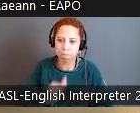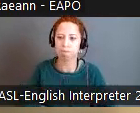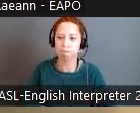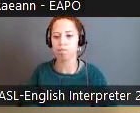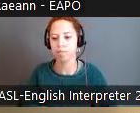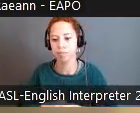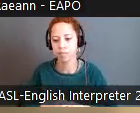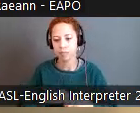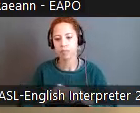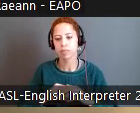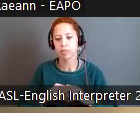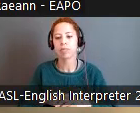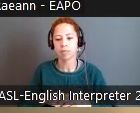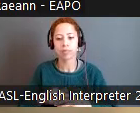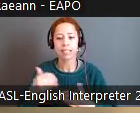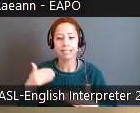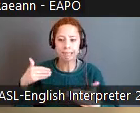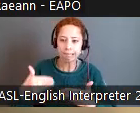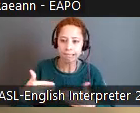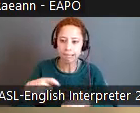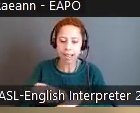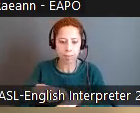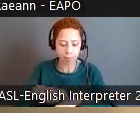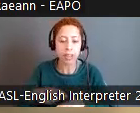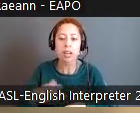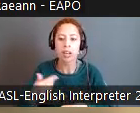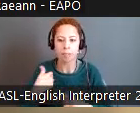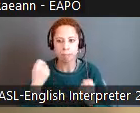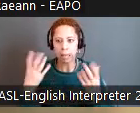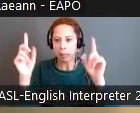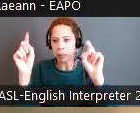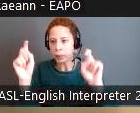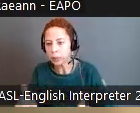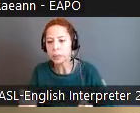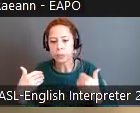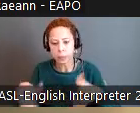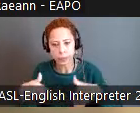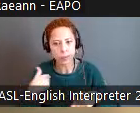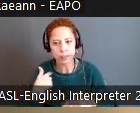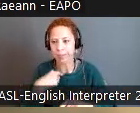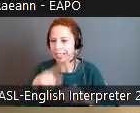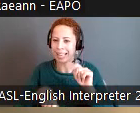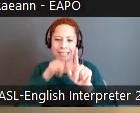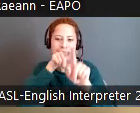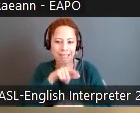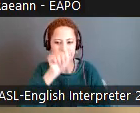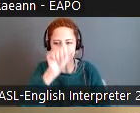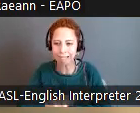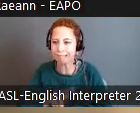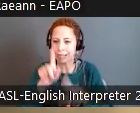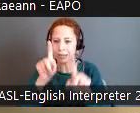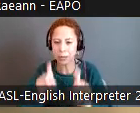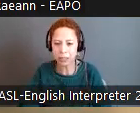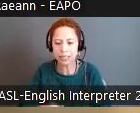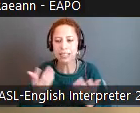Okay, so we are coming up to time soon. There are so many questions that we will not be able to get to. So we may